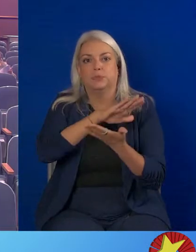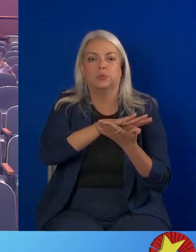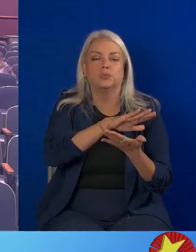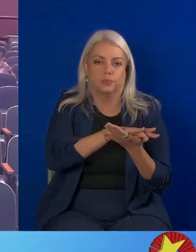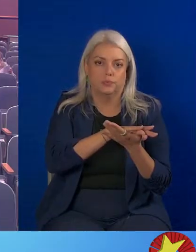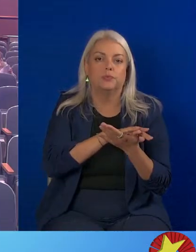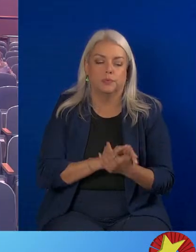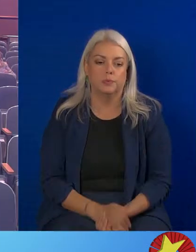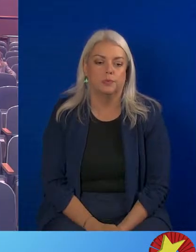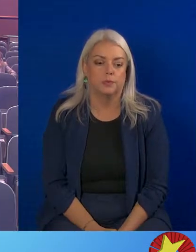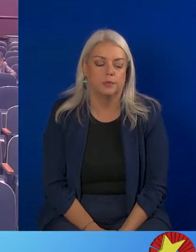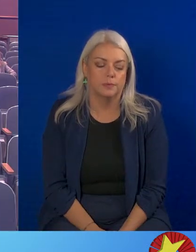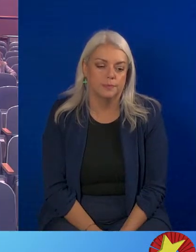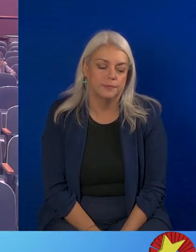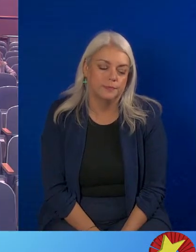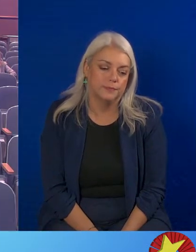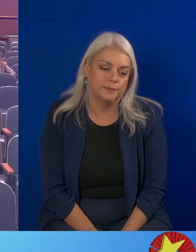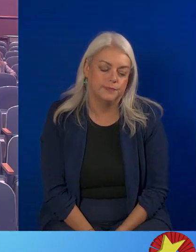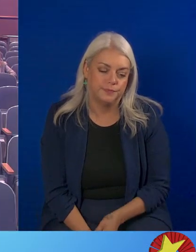Policy